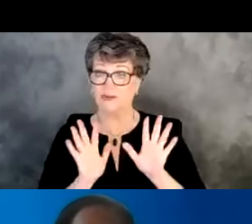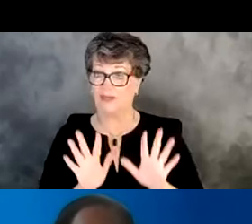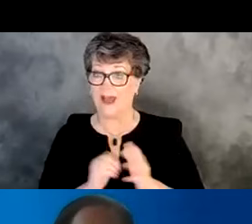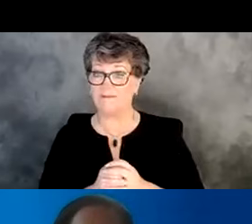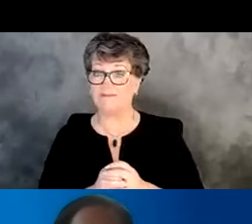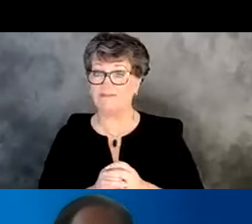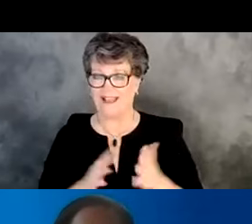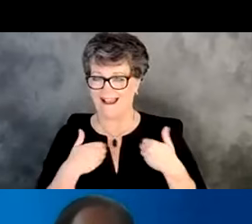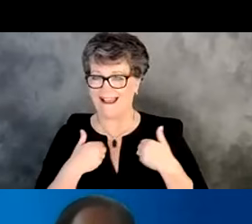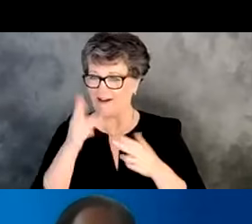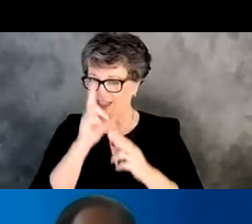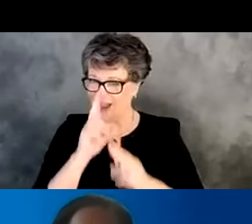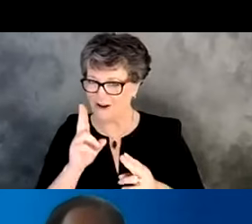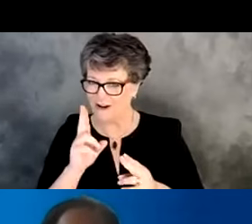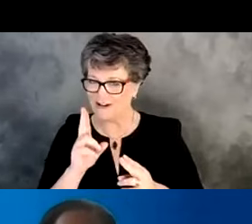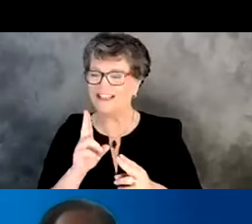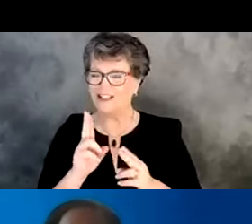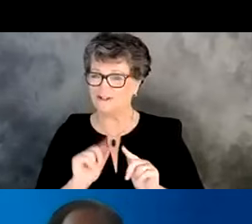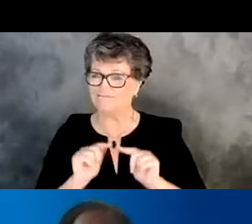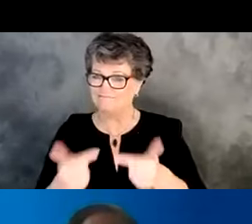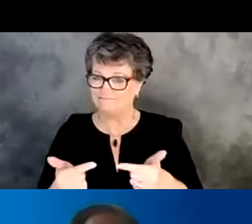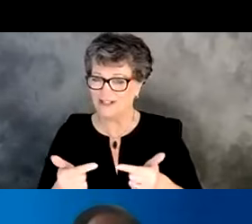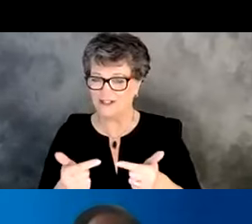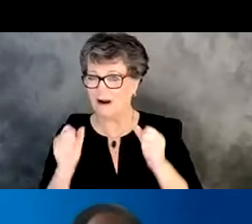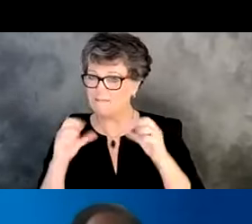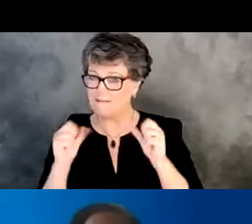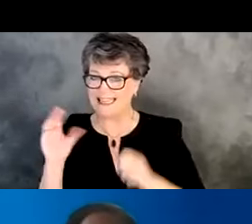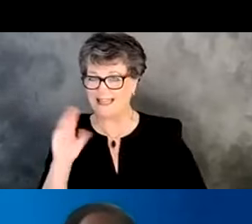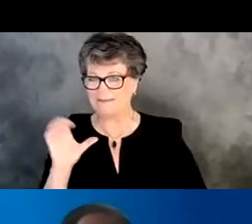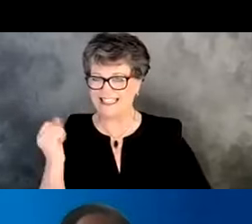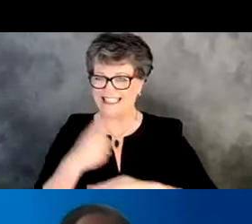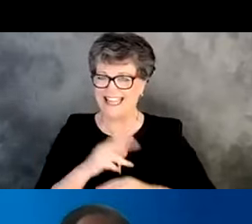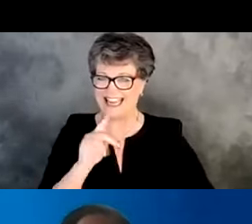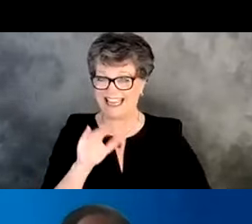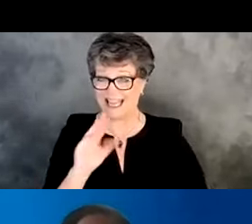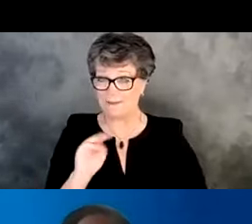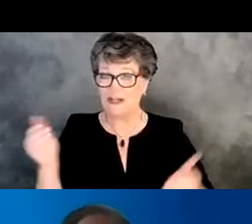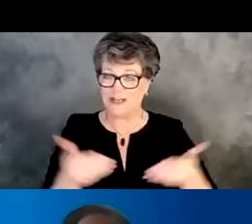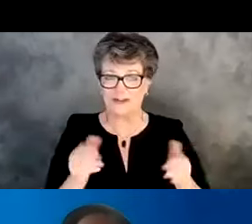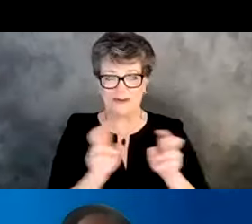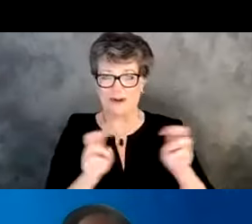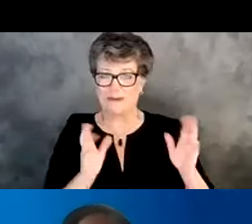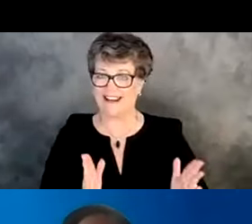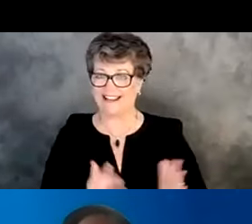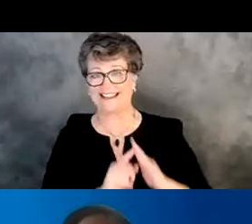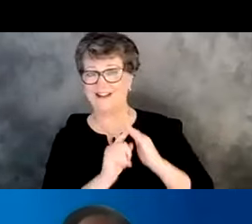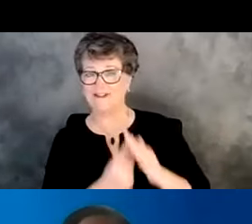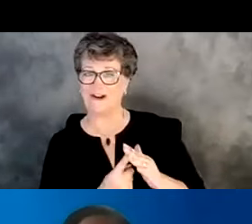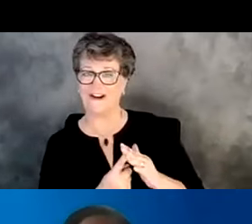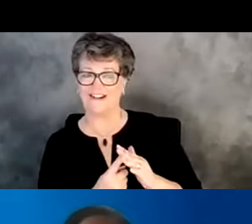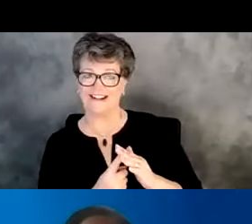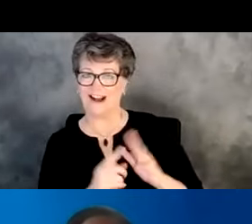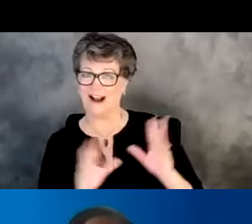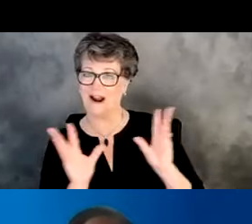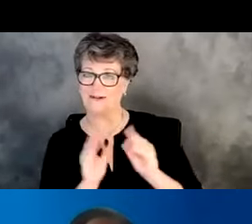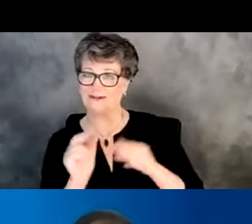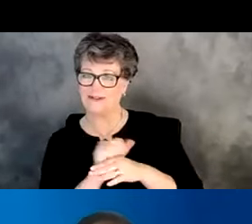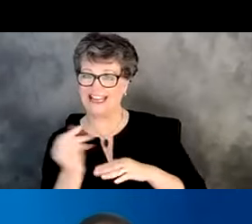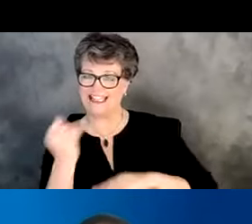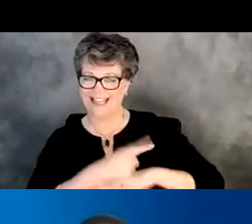the honor and privilege to pass it over to our amazing moderator, Kim, to introduce our panelists and start our training for